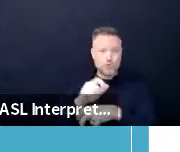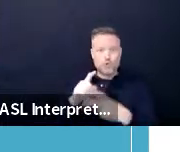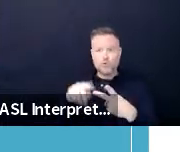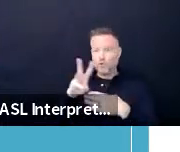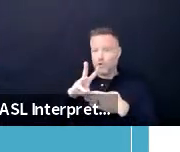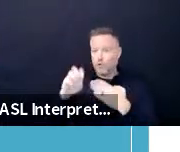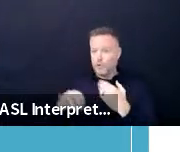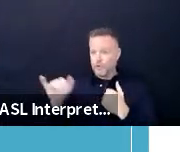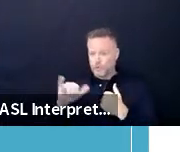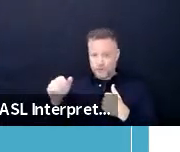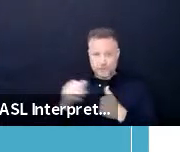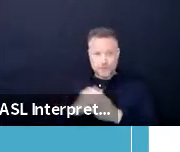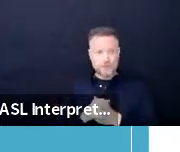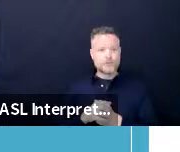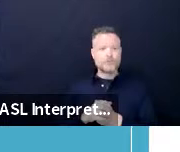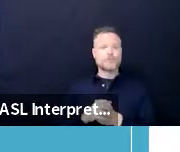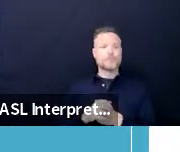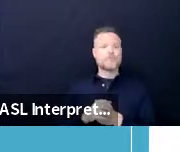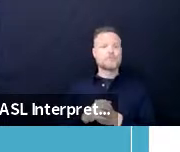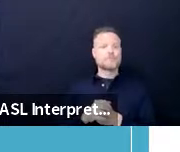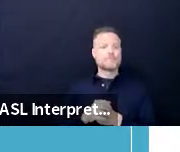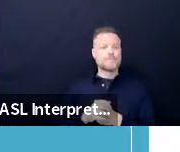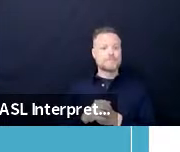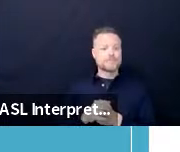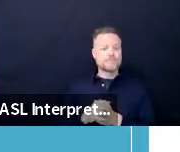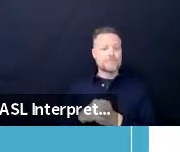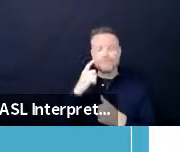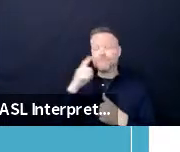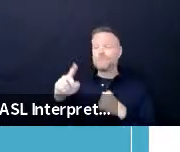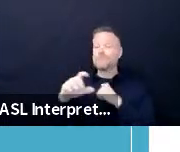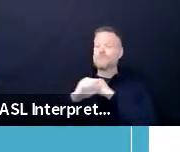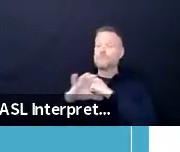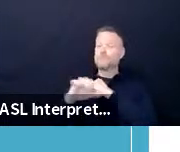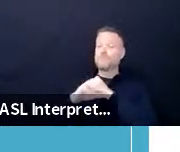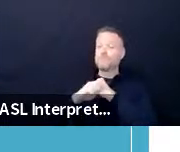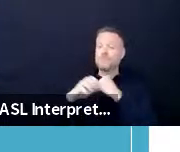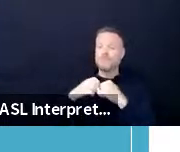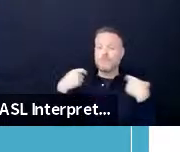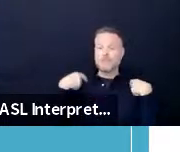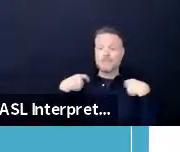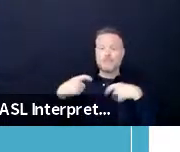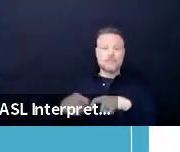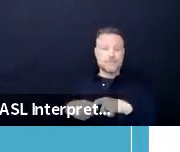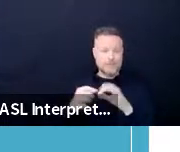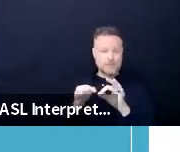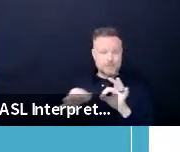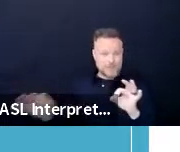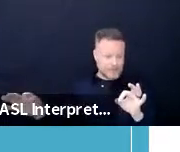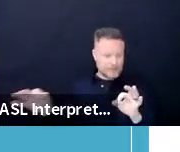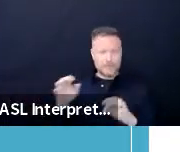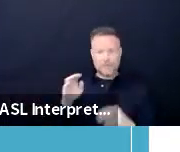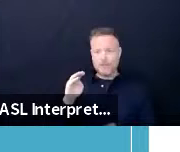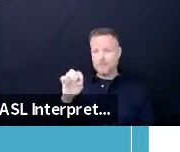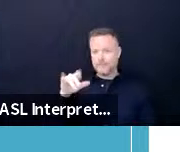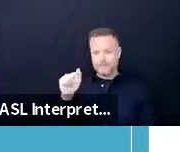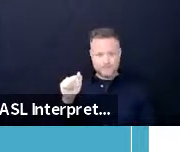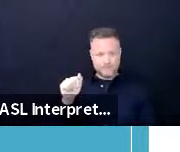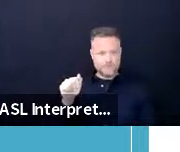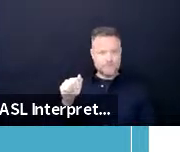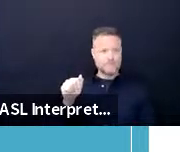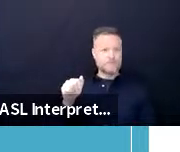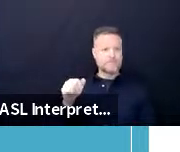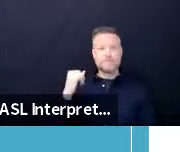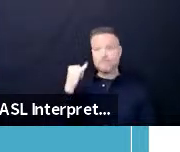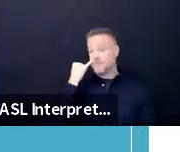and culturally relevant ads in Spanish media, local events in vulnerable neighborhoods where information is available